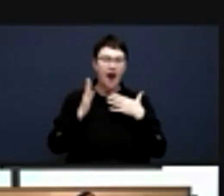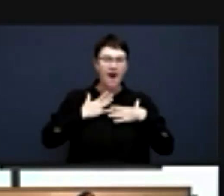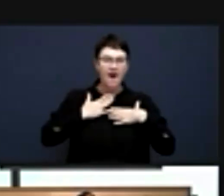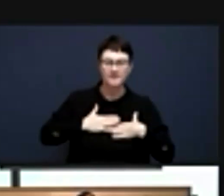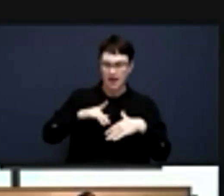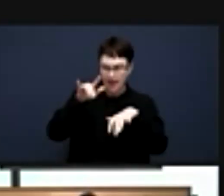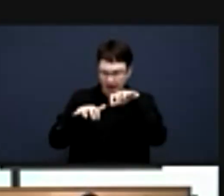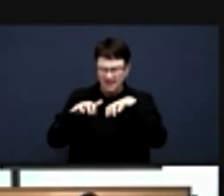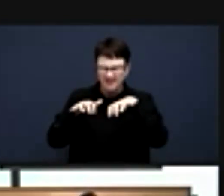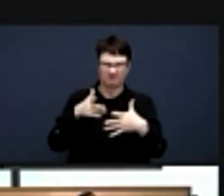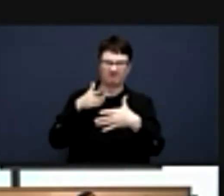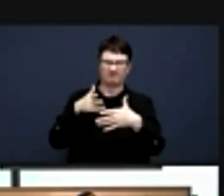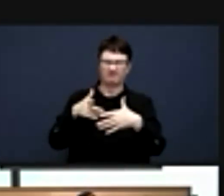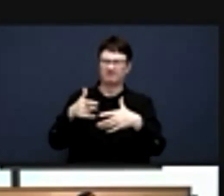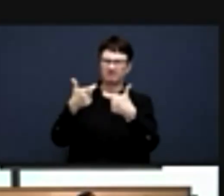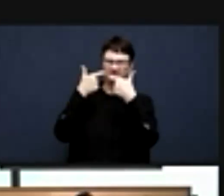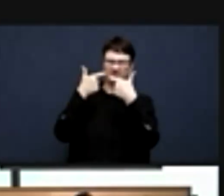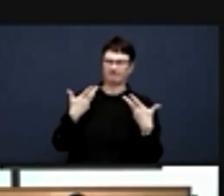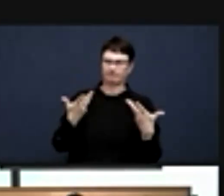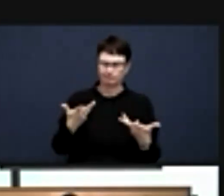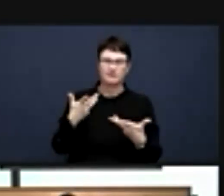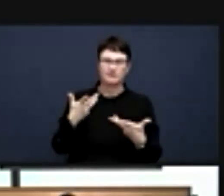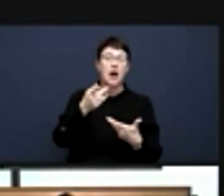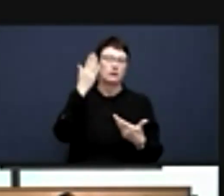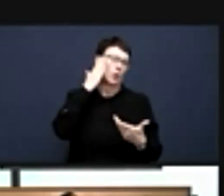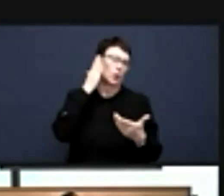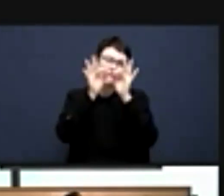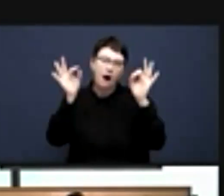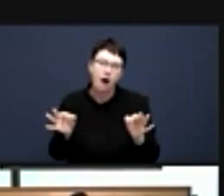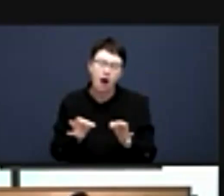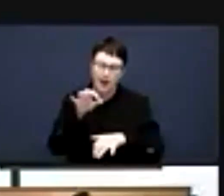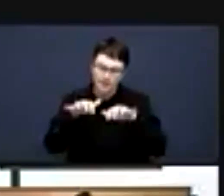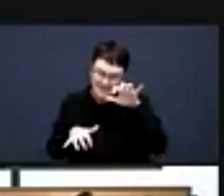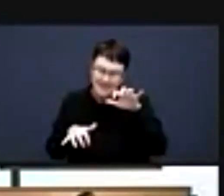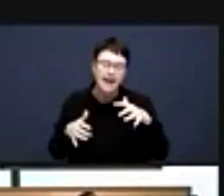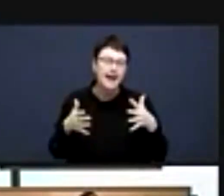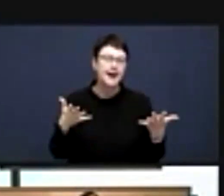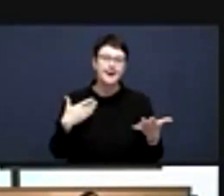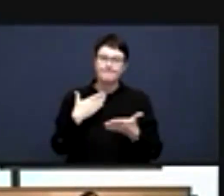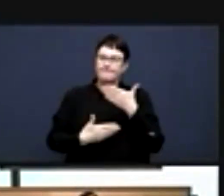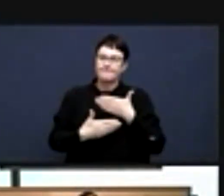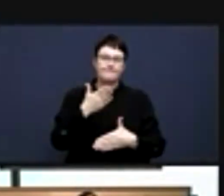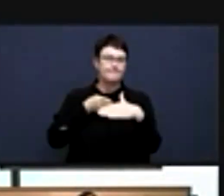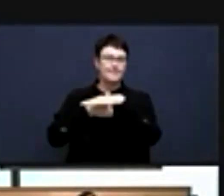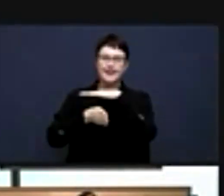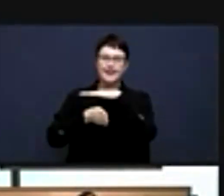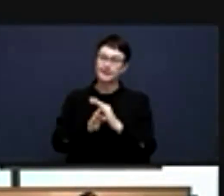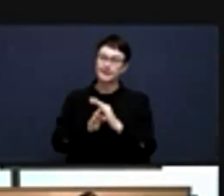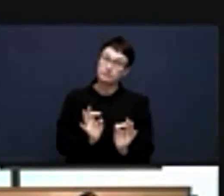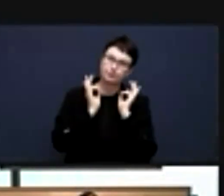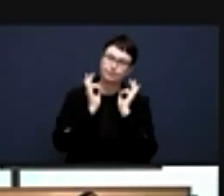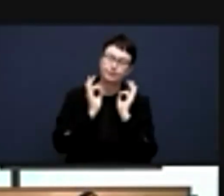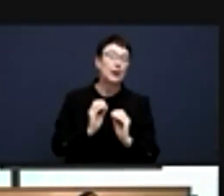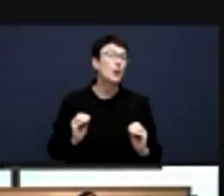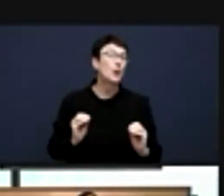content, forms. I mean, you know this well. The issue as well of lacking accessibility statements